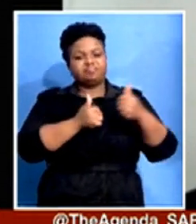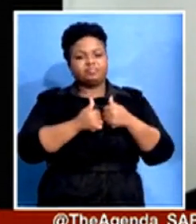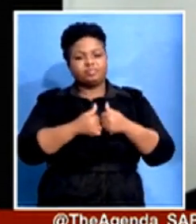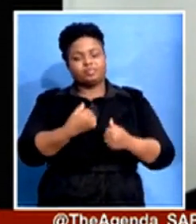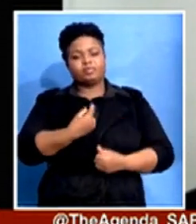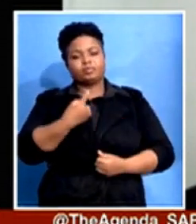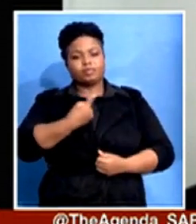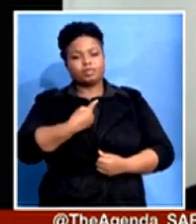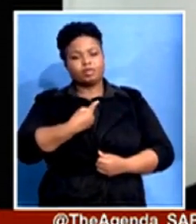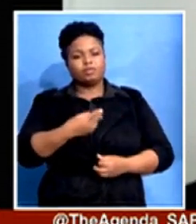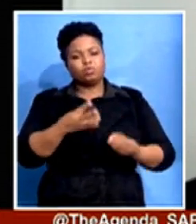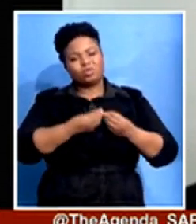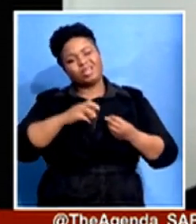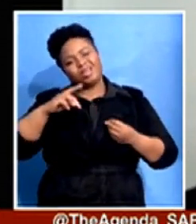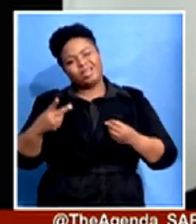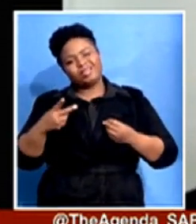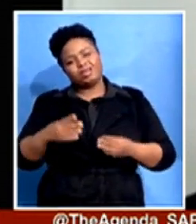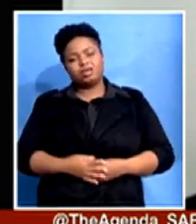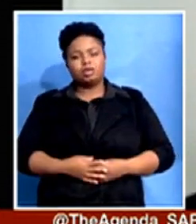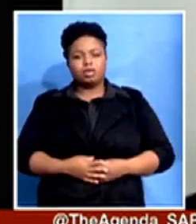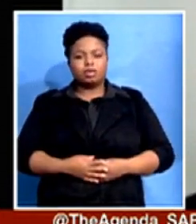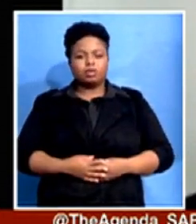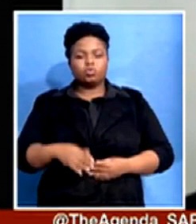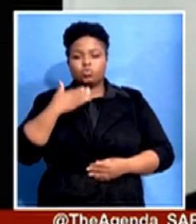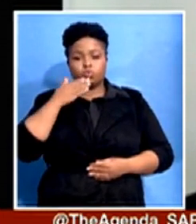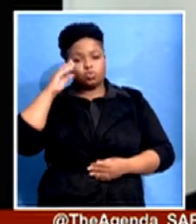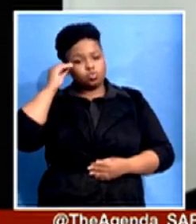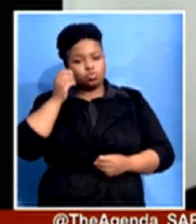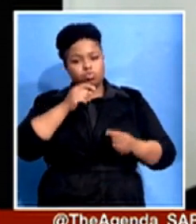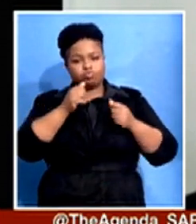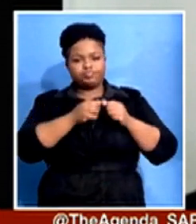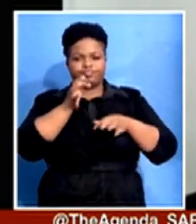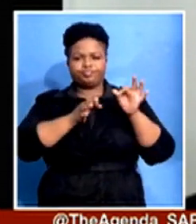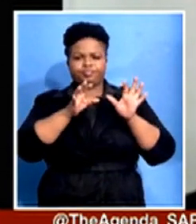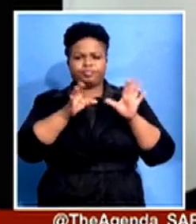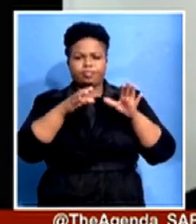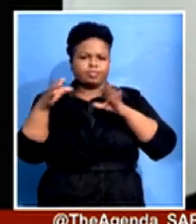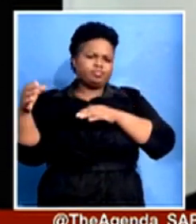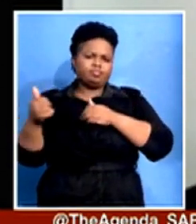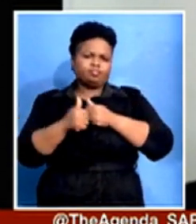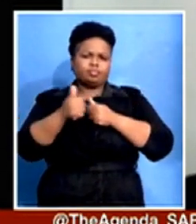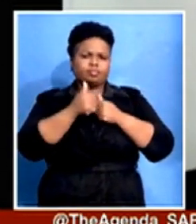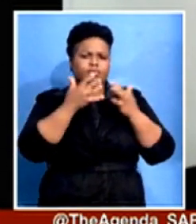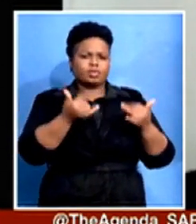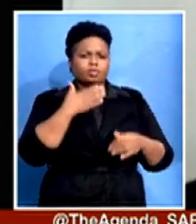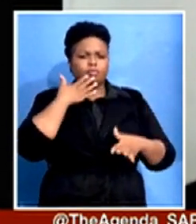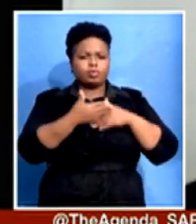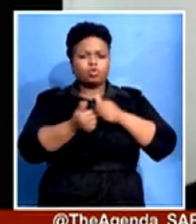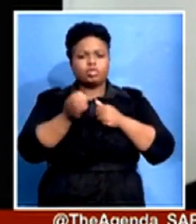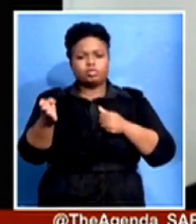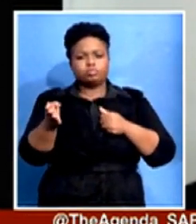interested parties. At this point, I'm going to hand over to my colleague, Musidi Mukele from the National Press